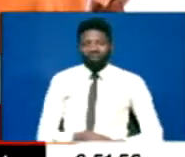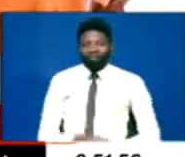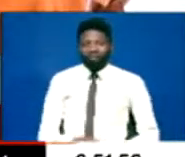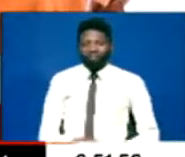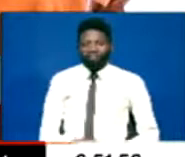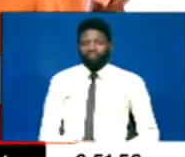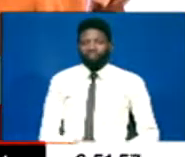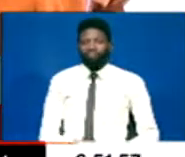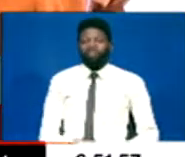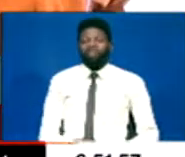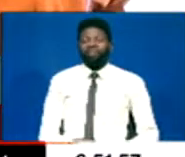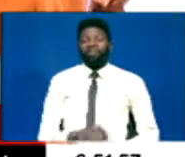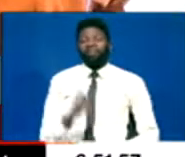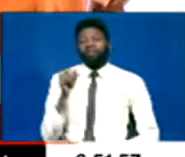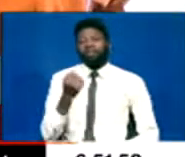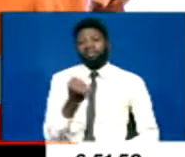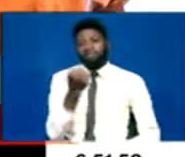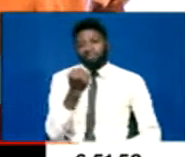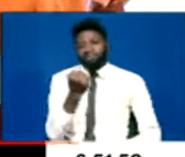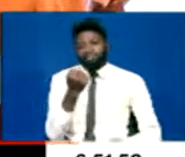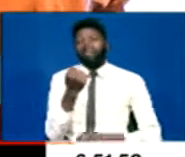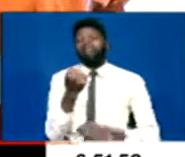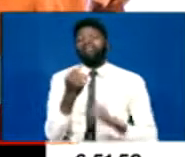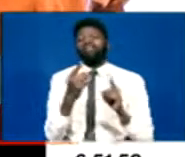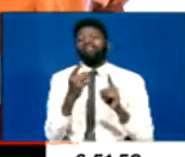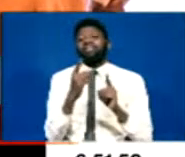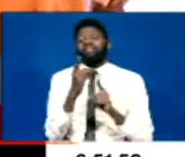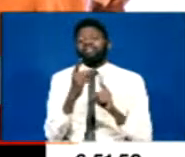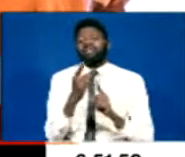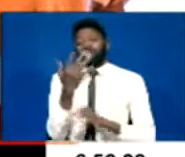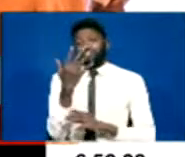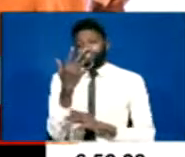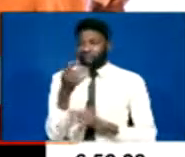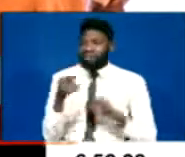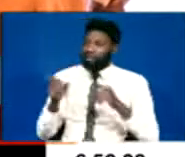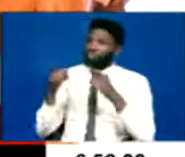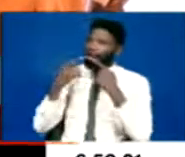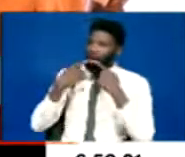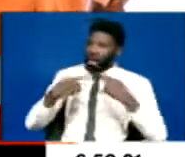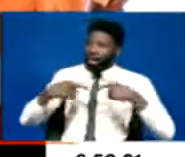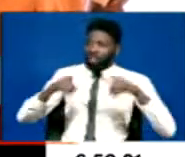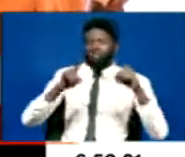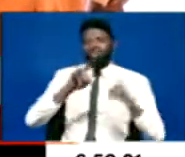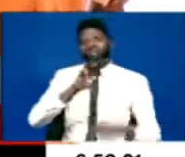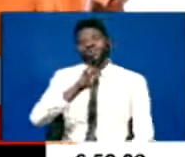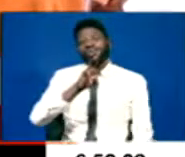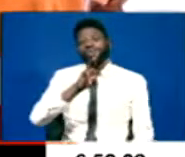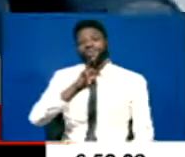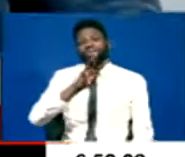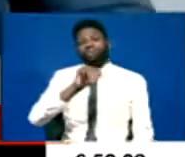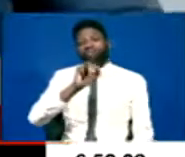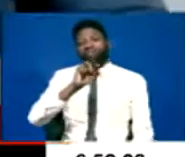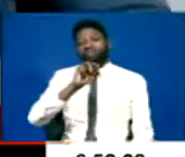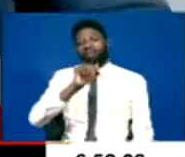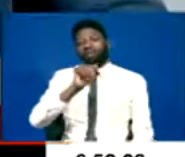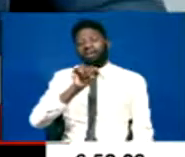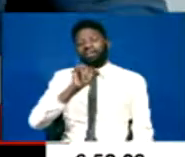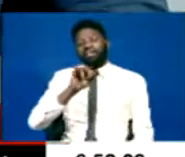On May 5th, Professor Wajakoya unveiled Justina Wambui Wamai as his presidential running mate.